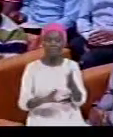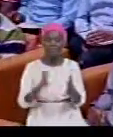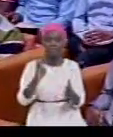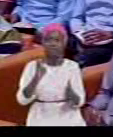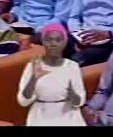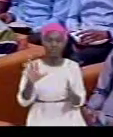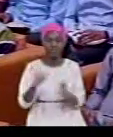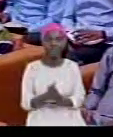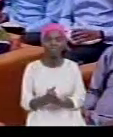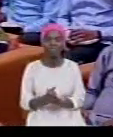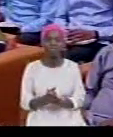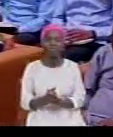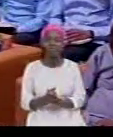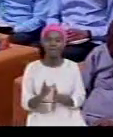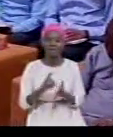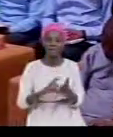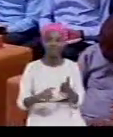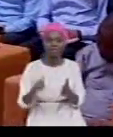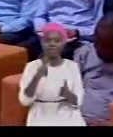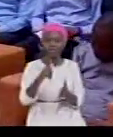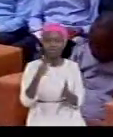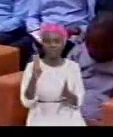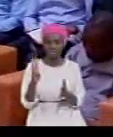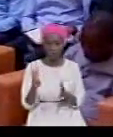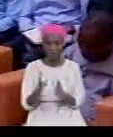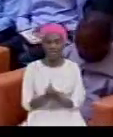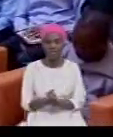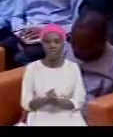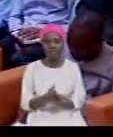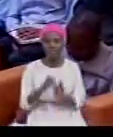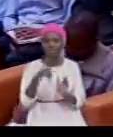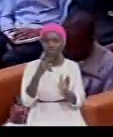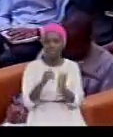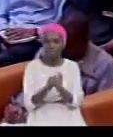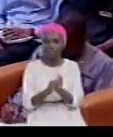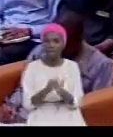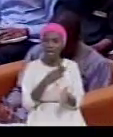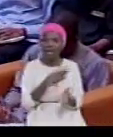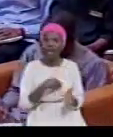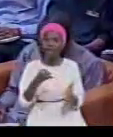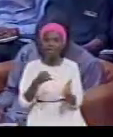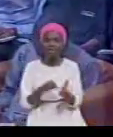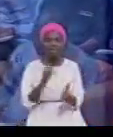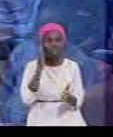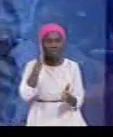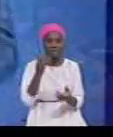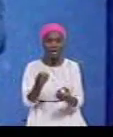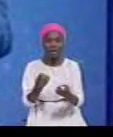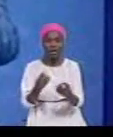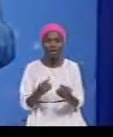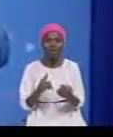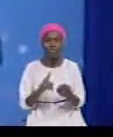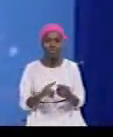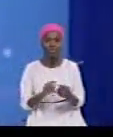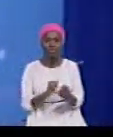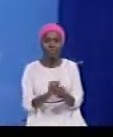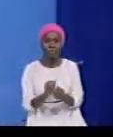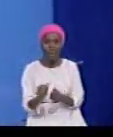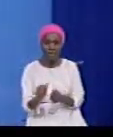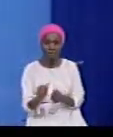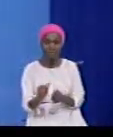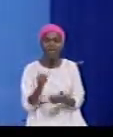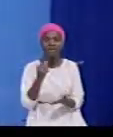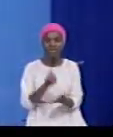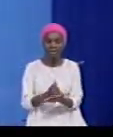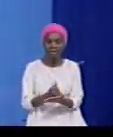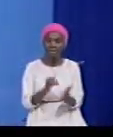I'm reading from verse 24. It says, and it shall come to pass. Amen. That before they